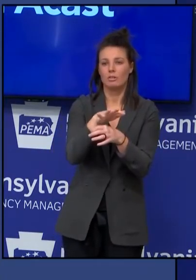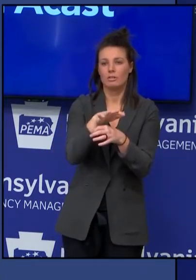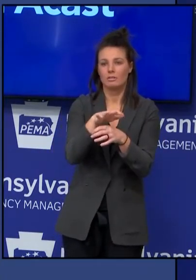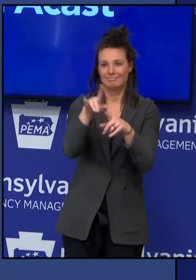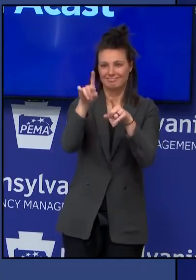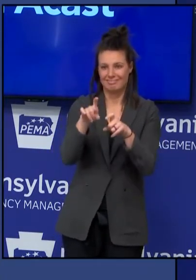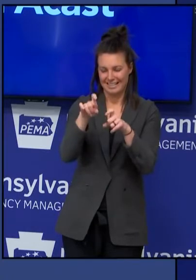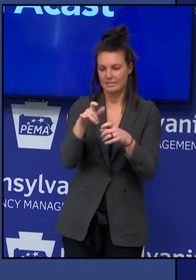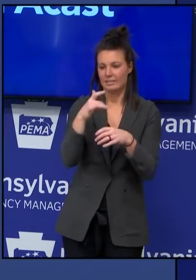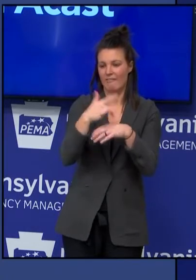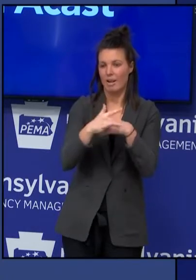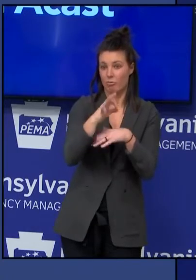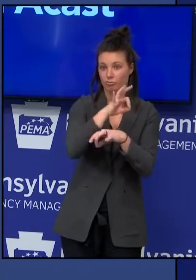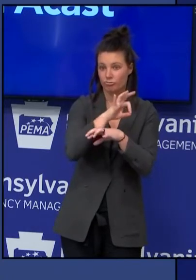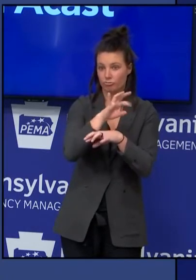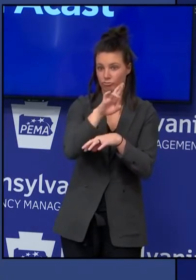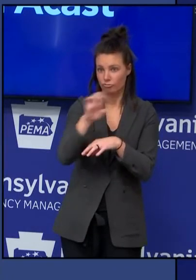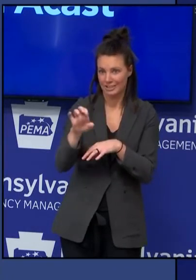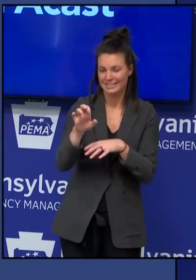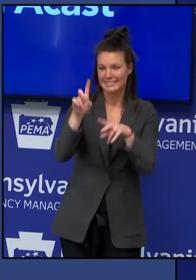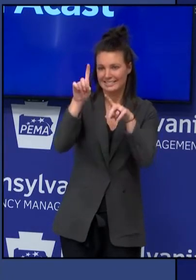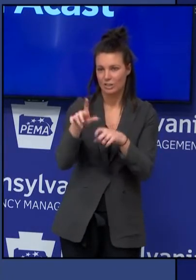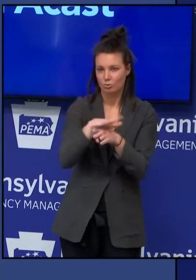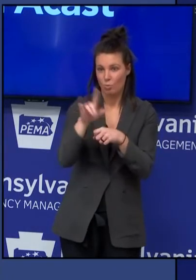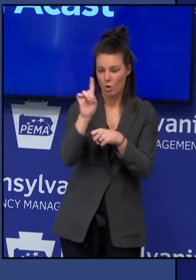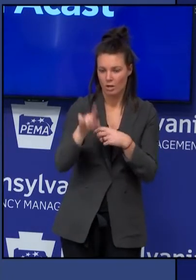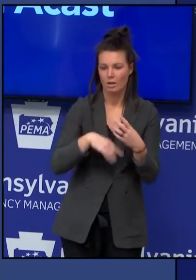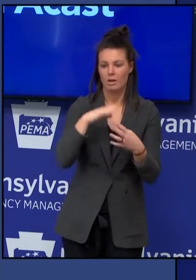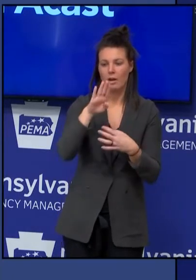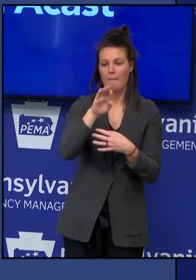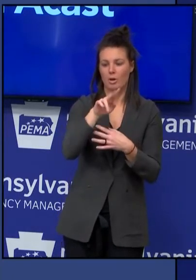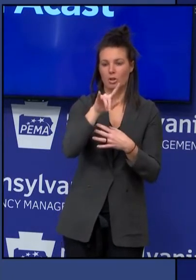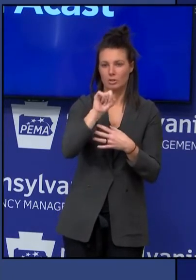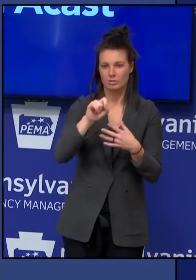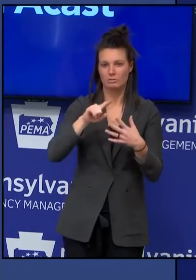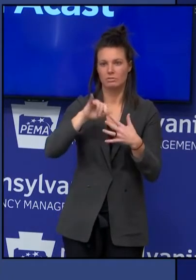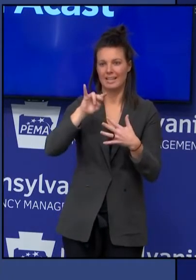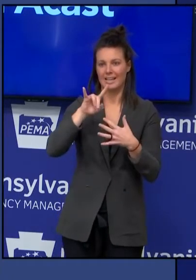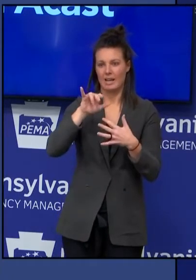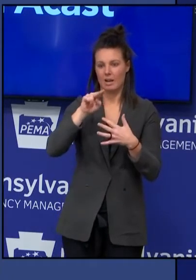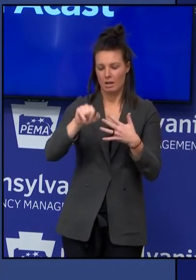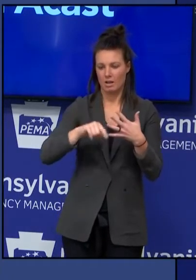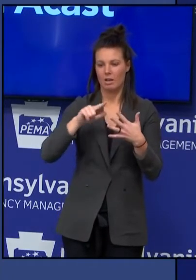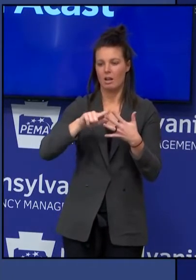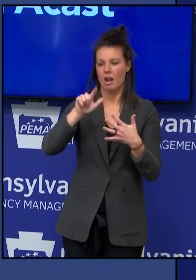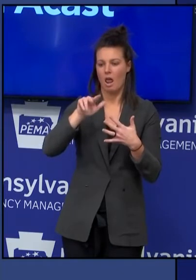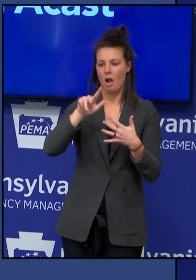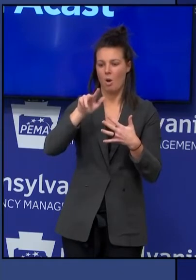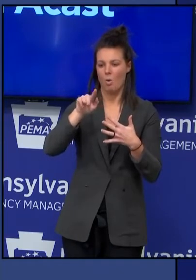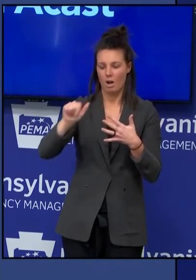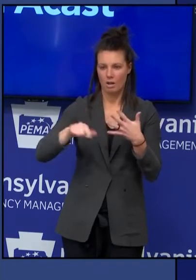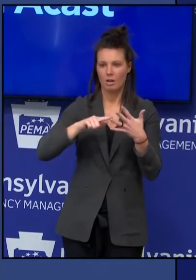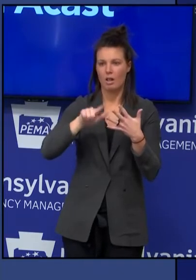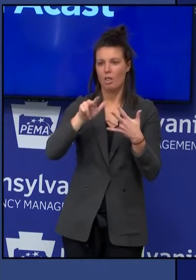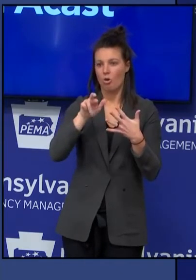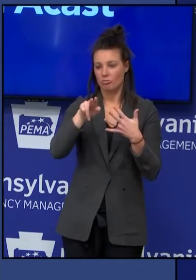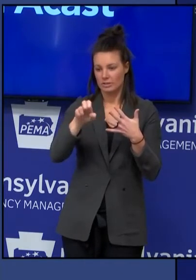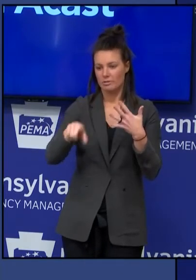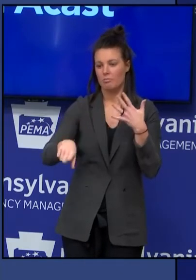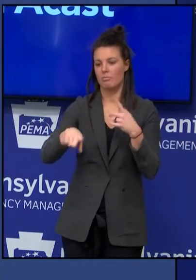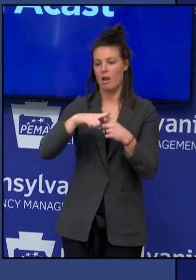week. This week, the free testing sites will be located in Berks, Indiana, Lackawanna, Lawrence,